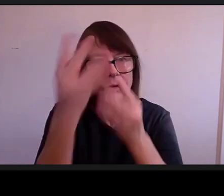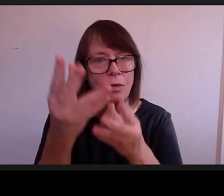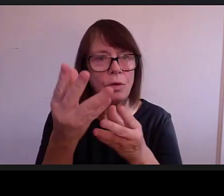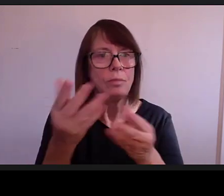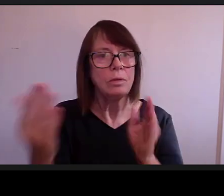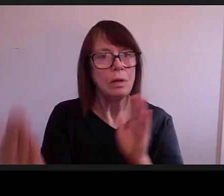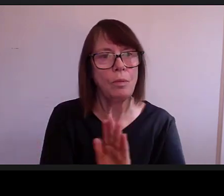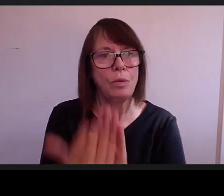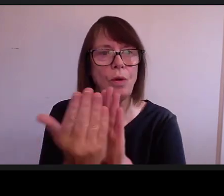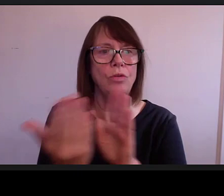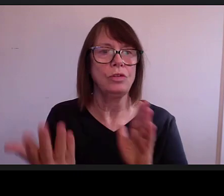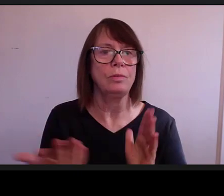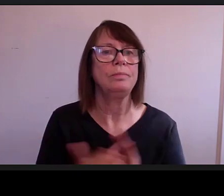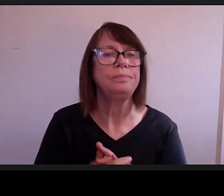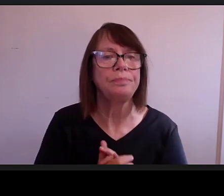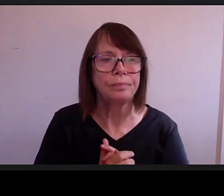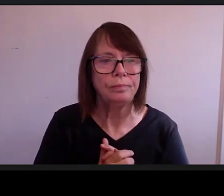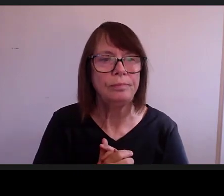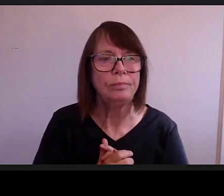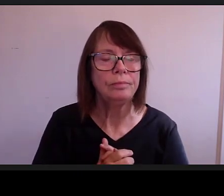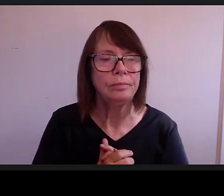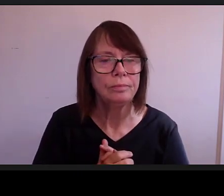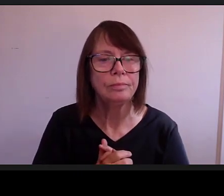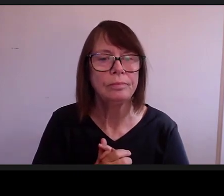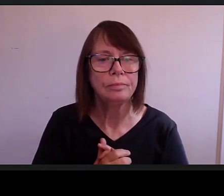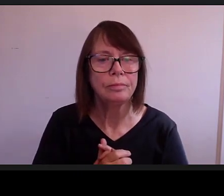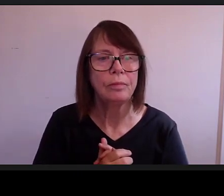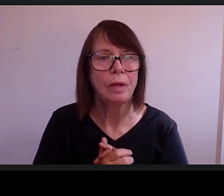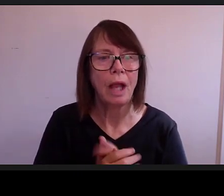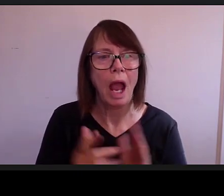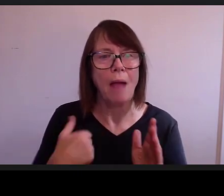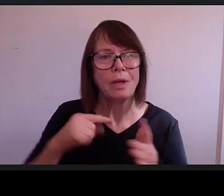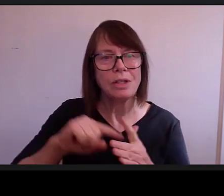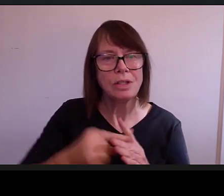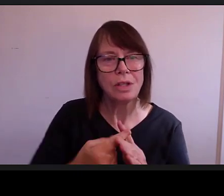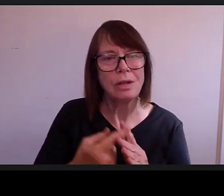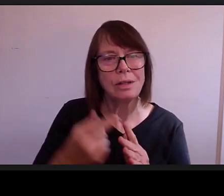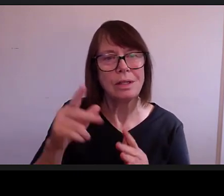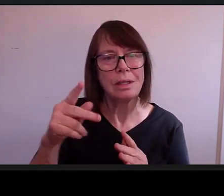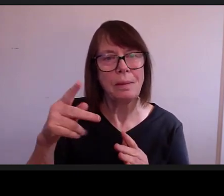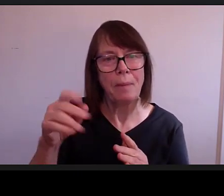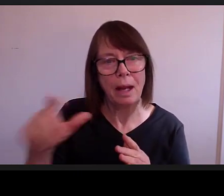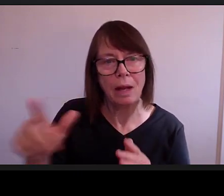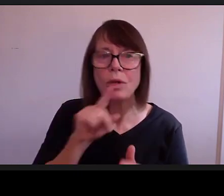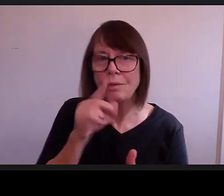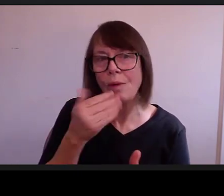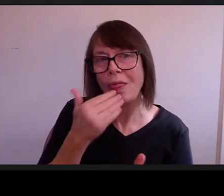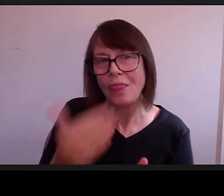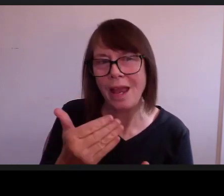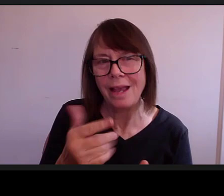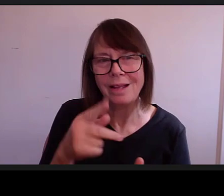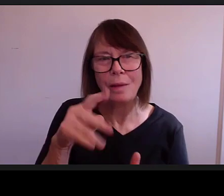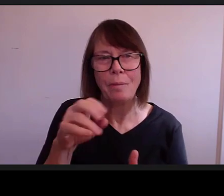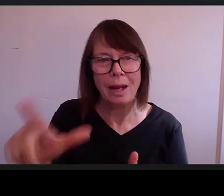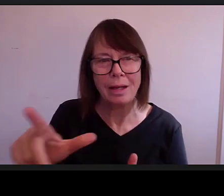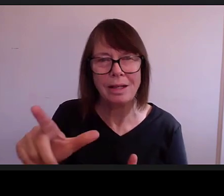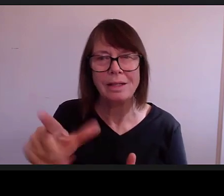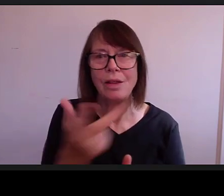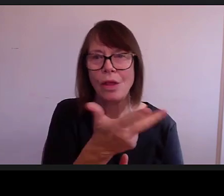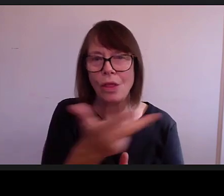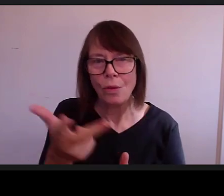Carolyn sort of prefaced this panel with, I'm actually going to start the panel. And firstly, I'd like to really thank our panelists, Jake, Sudi, and Tammy,